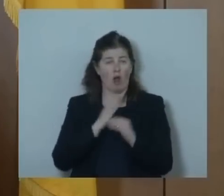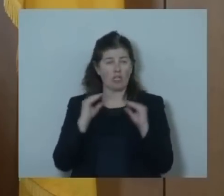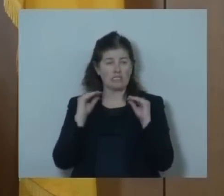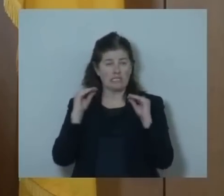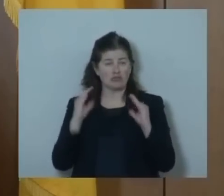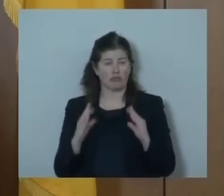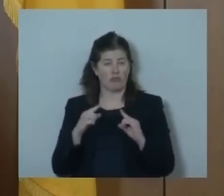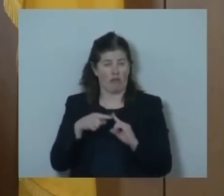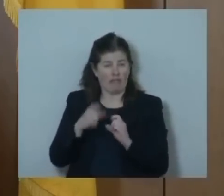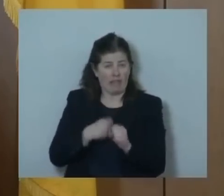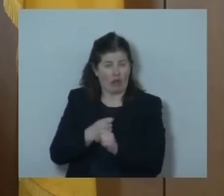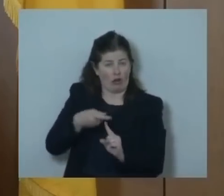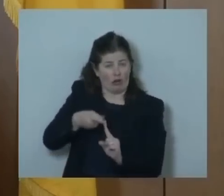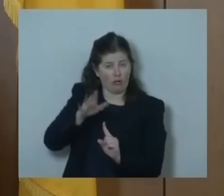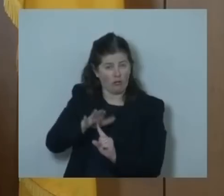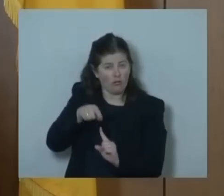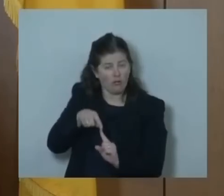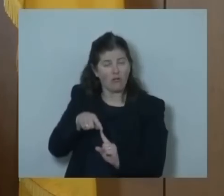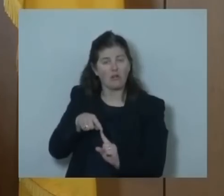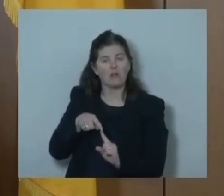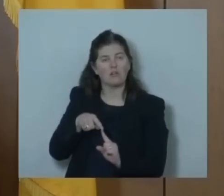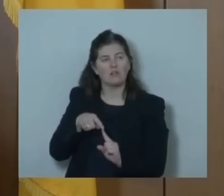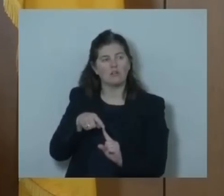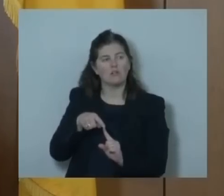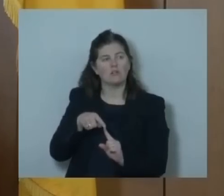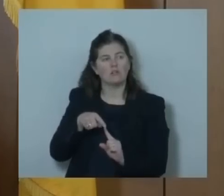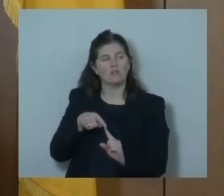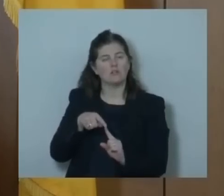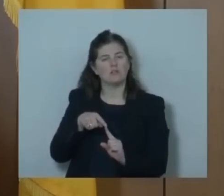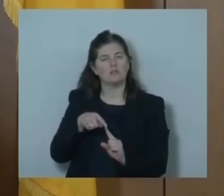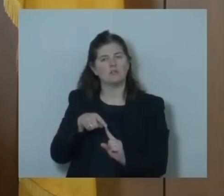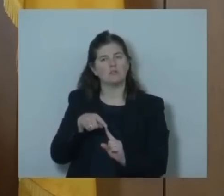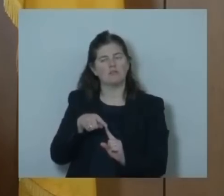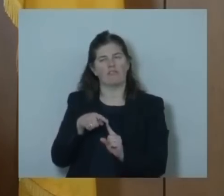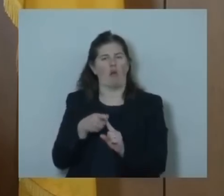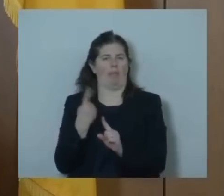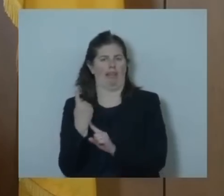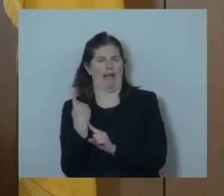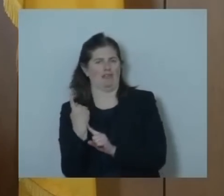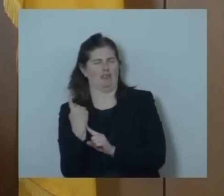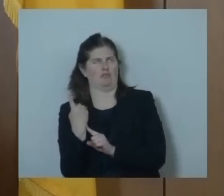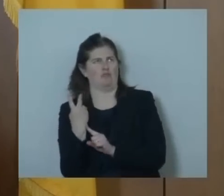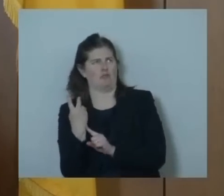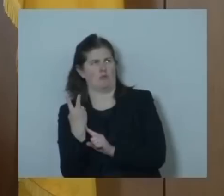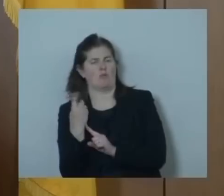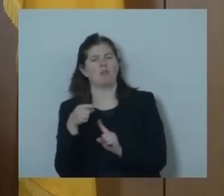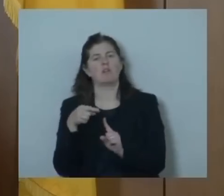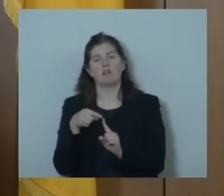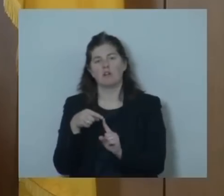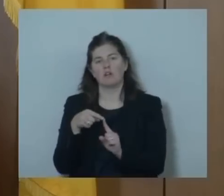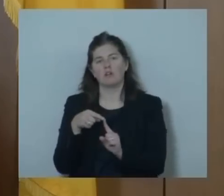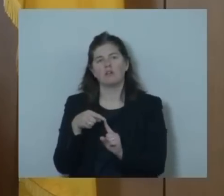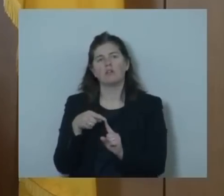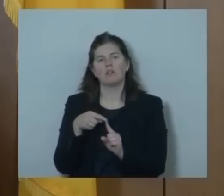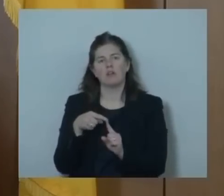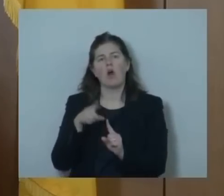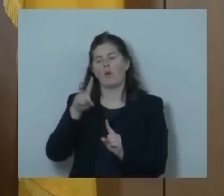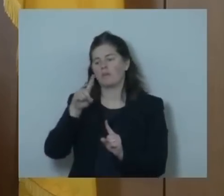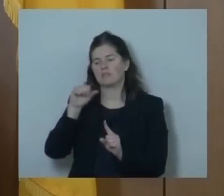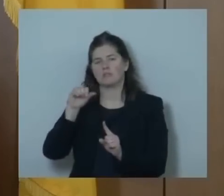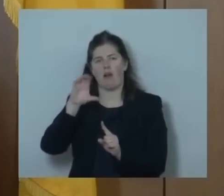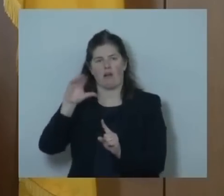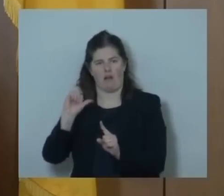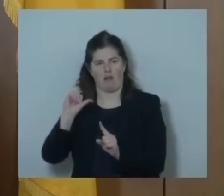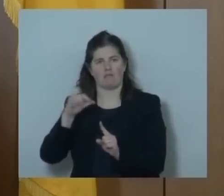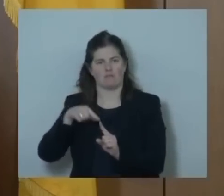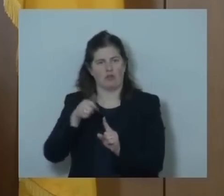Year is not, I think last year, maybe the year before, was a DACA recipient. And